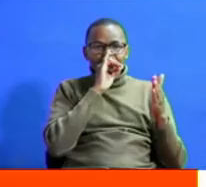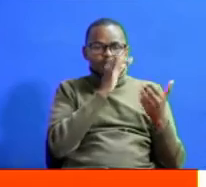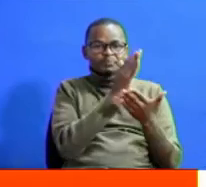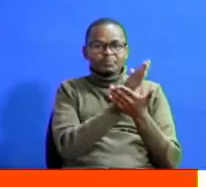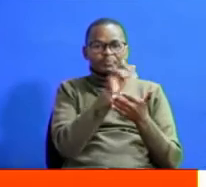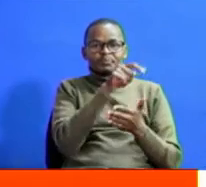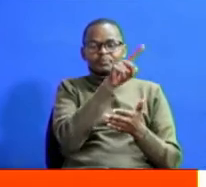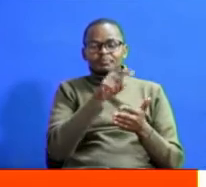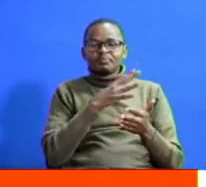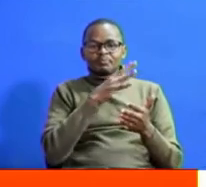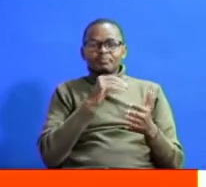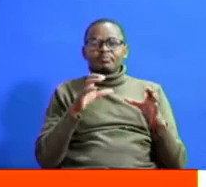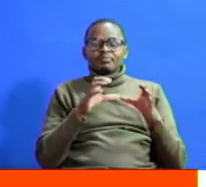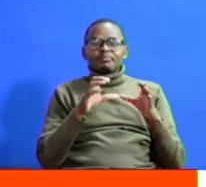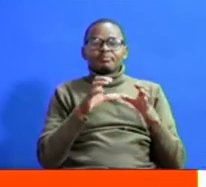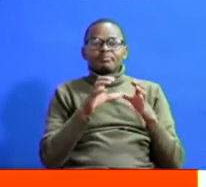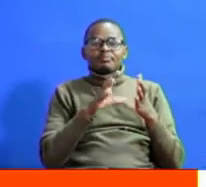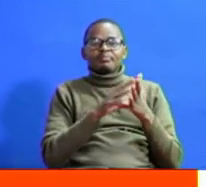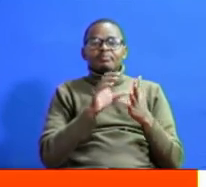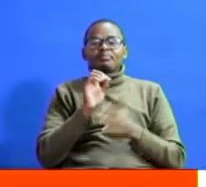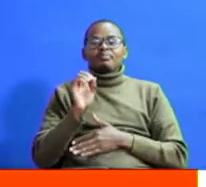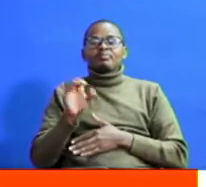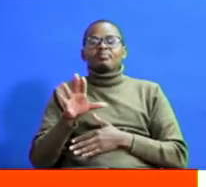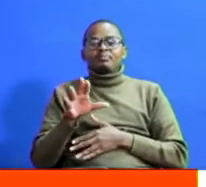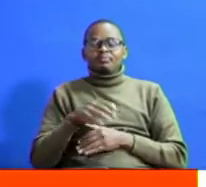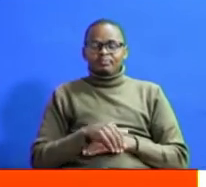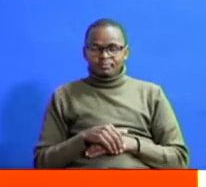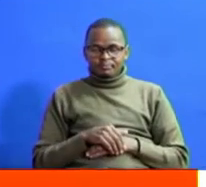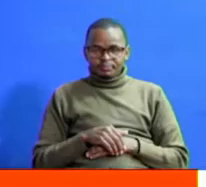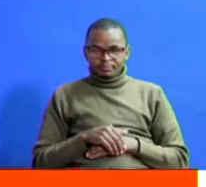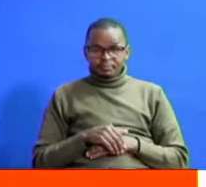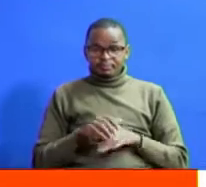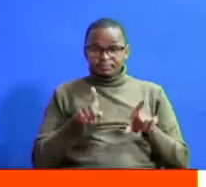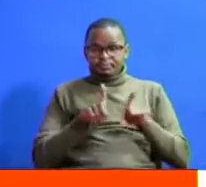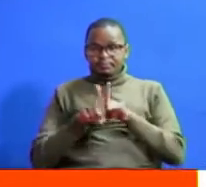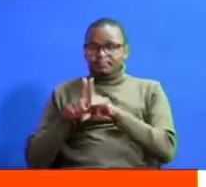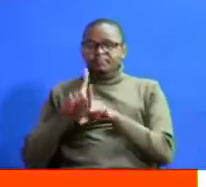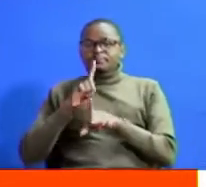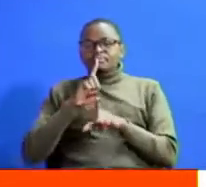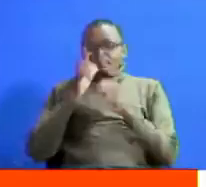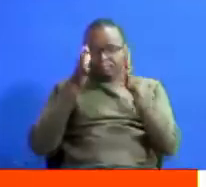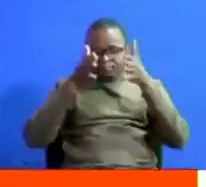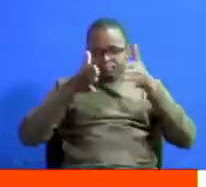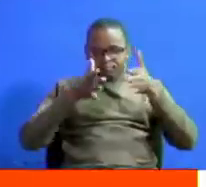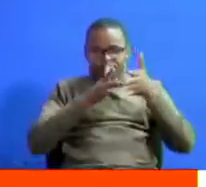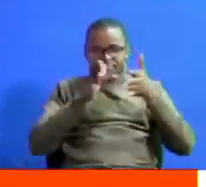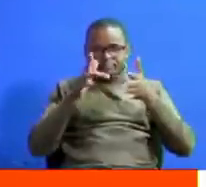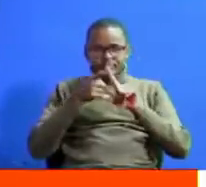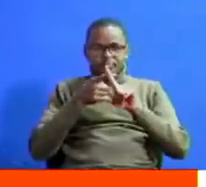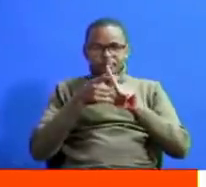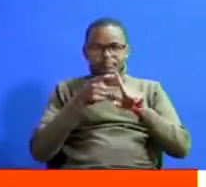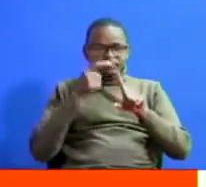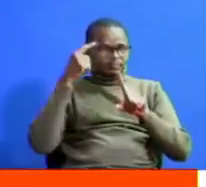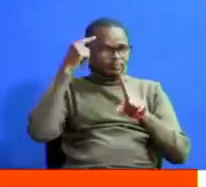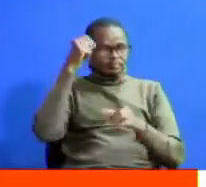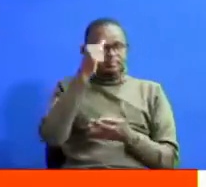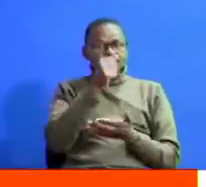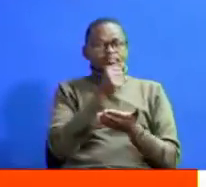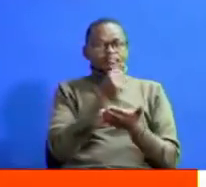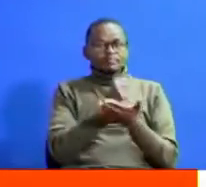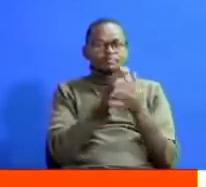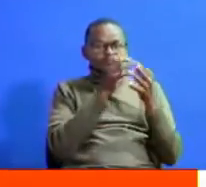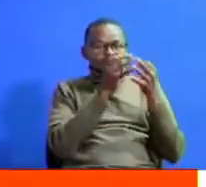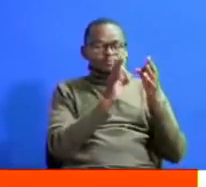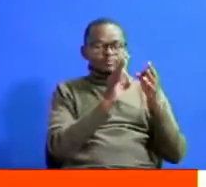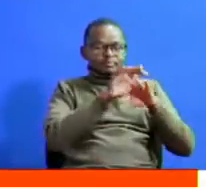invalidated and your certificate revoked." Swala Ibrahim also stated that a person may be disqualified from running for office if they